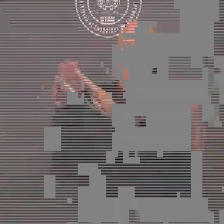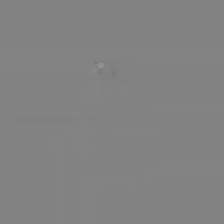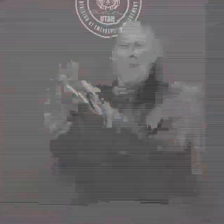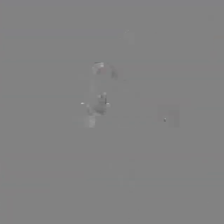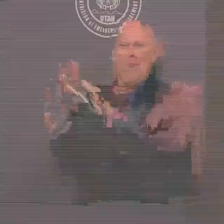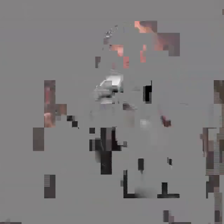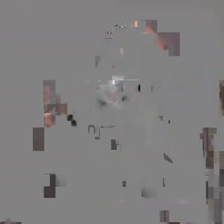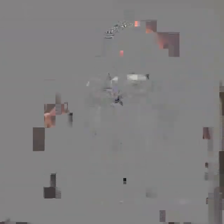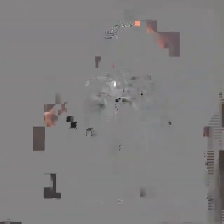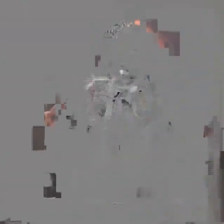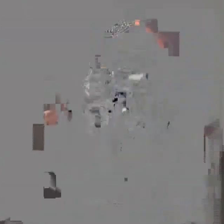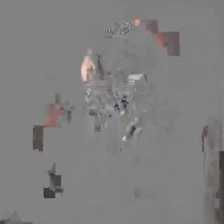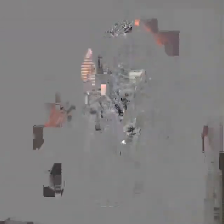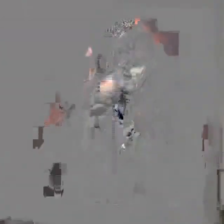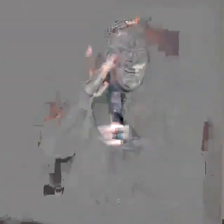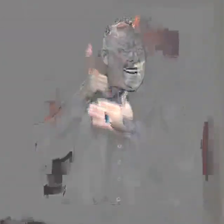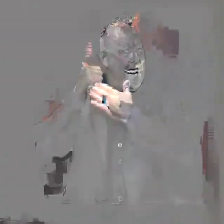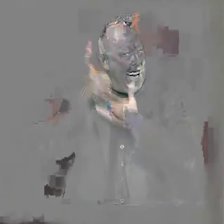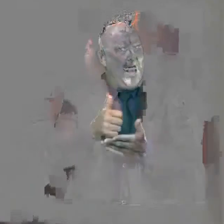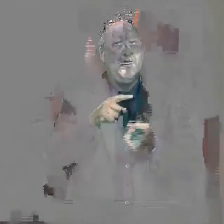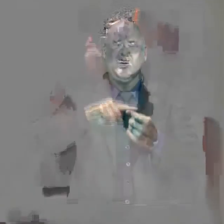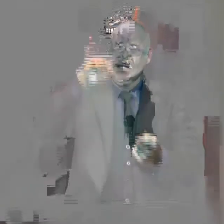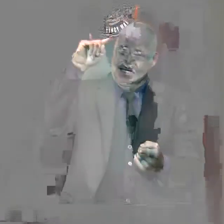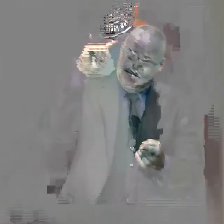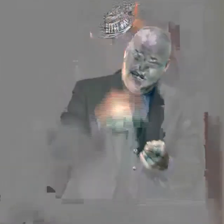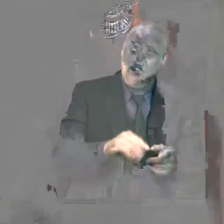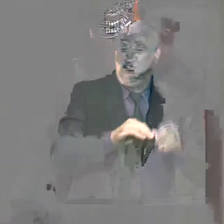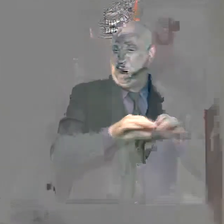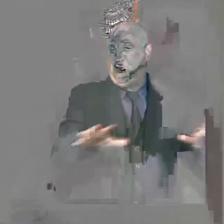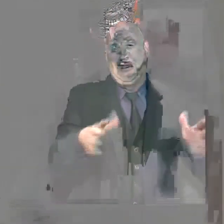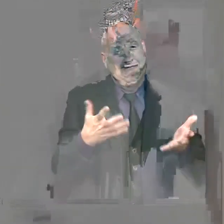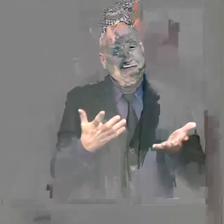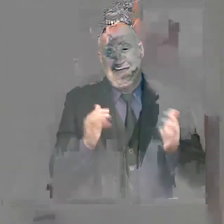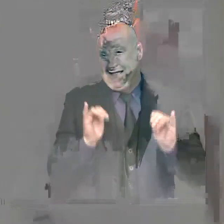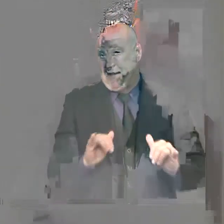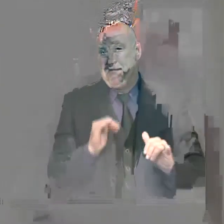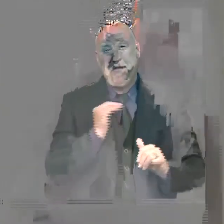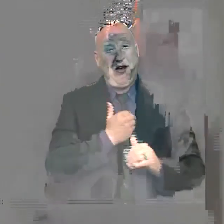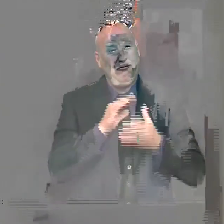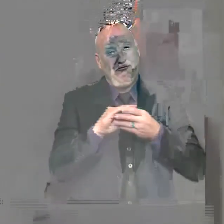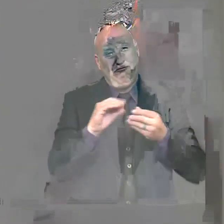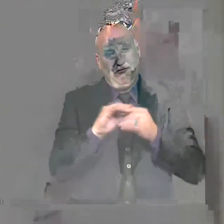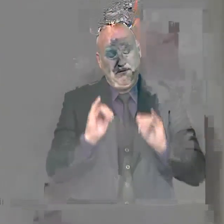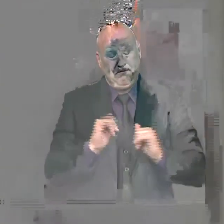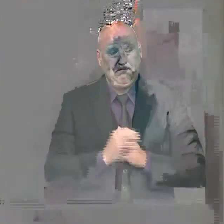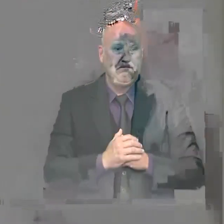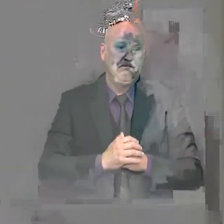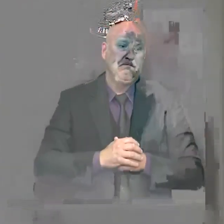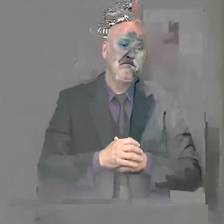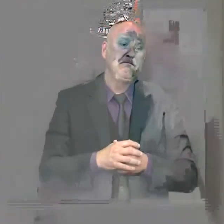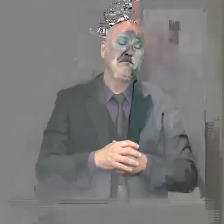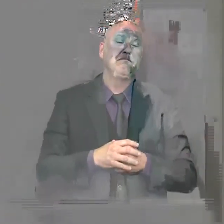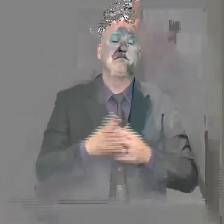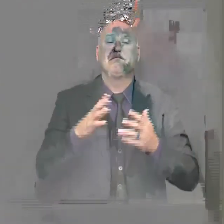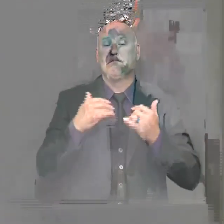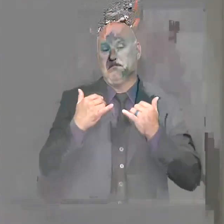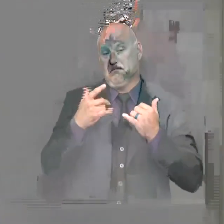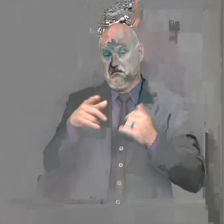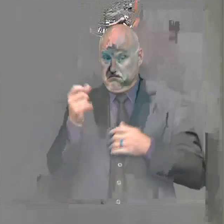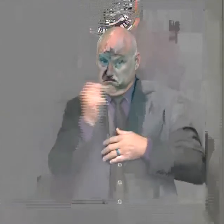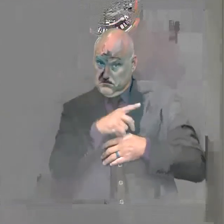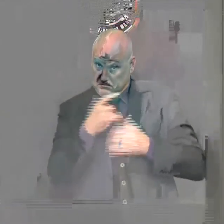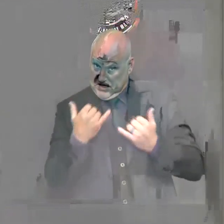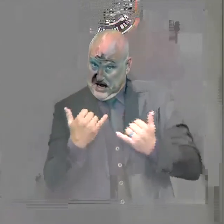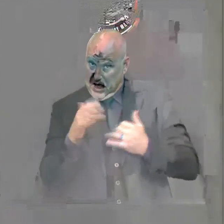in our communities. And can you tell me, what are we at about right now? Is that around a 1.05, or what are your